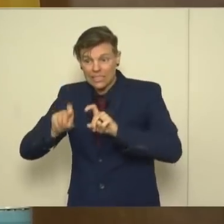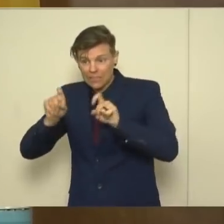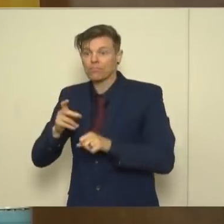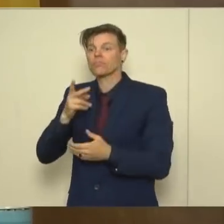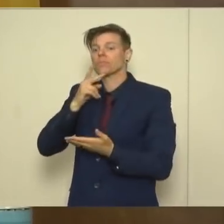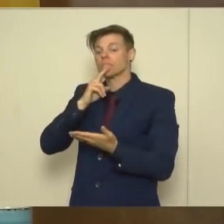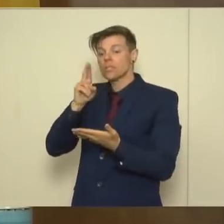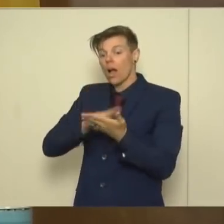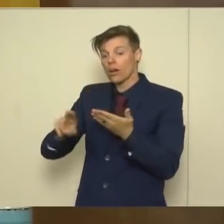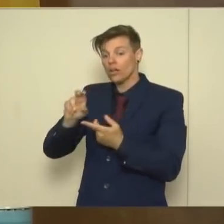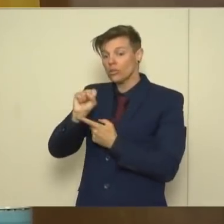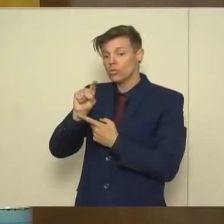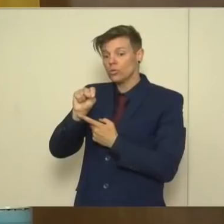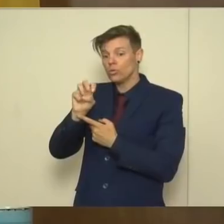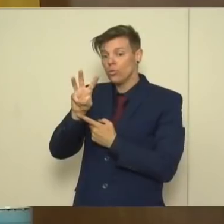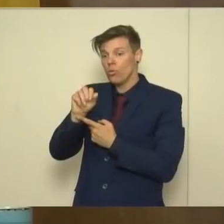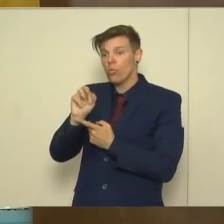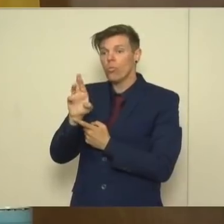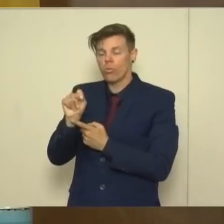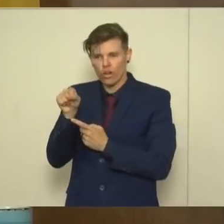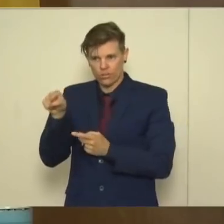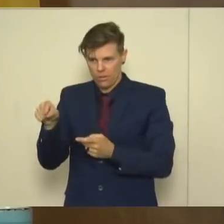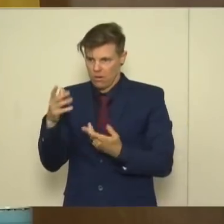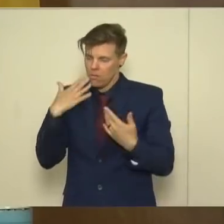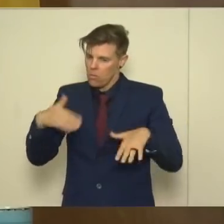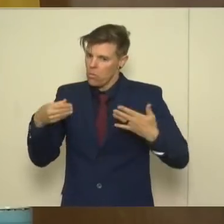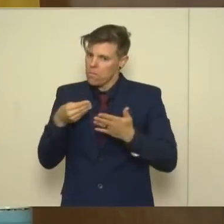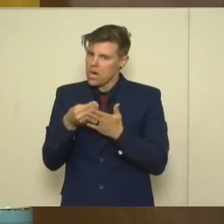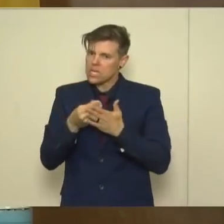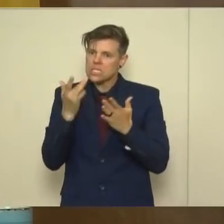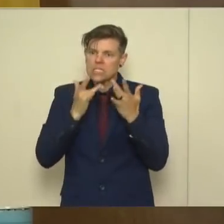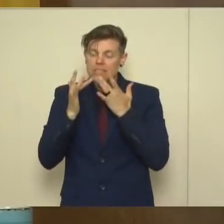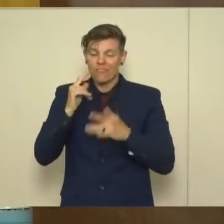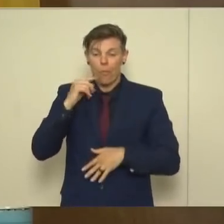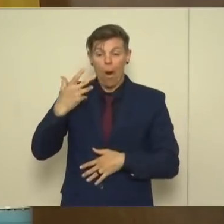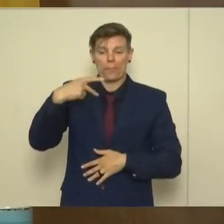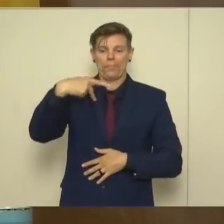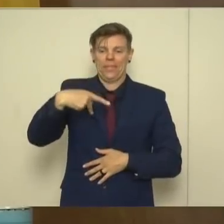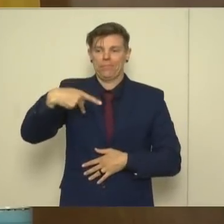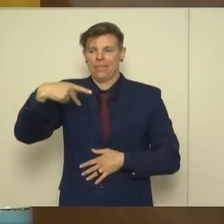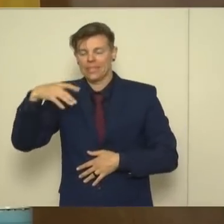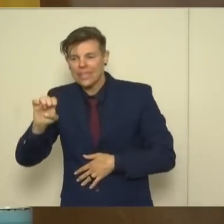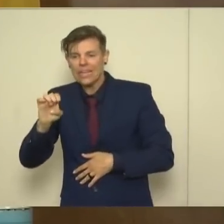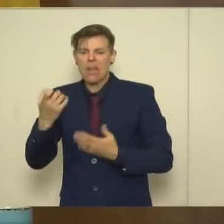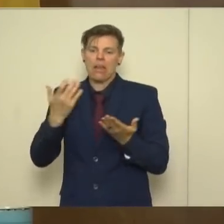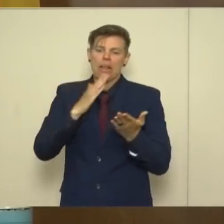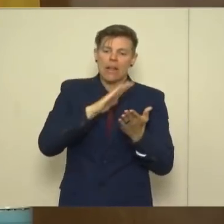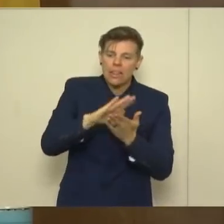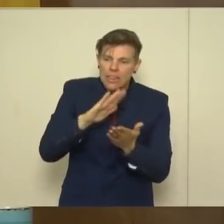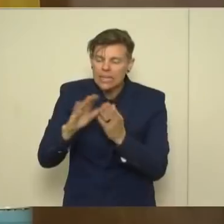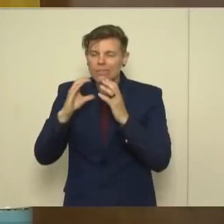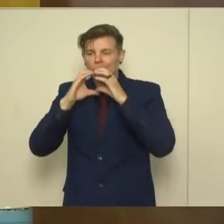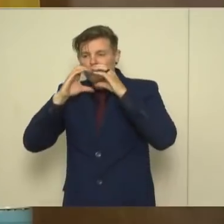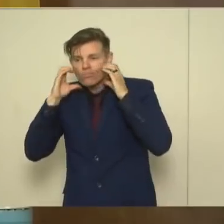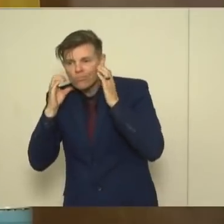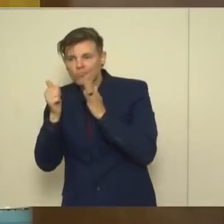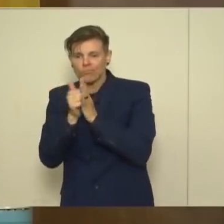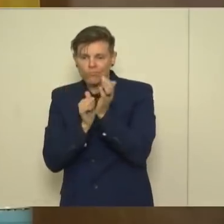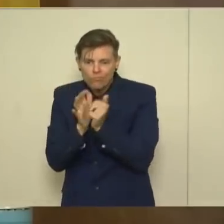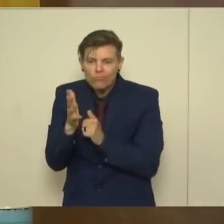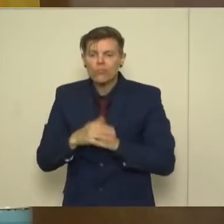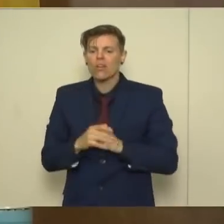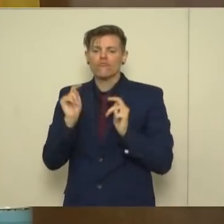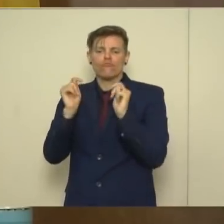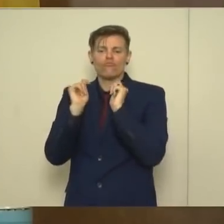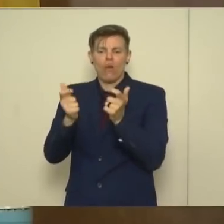PPE and testing and surveillance and rapid response and sanitation efforts and other strategies in public